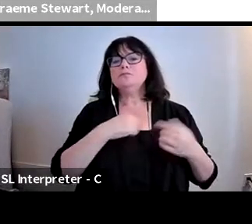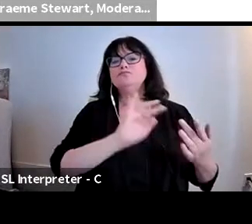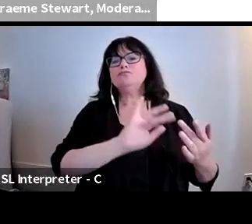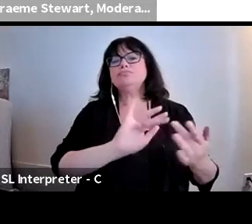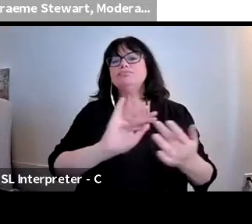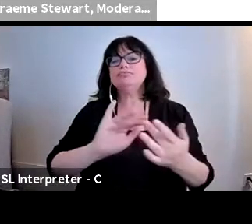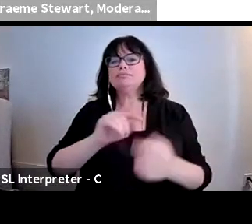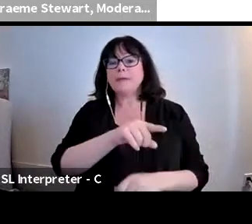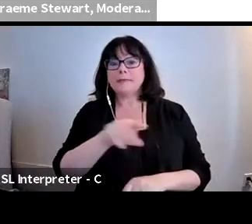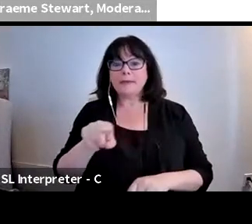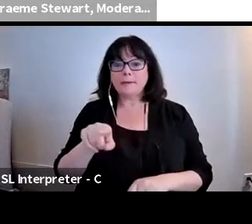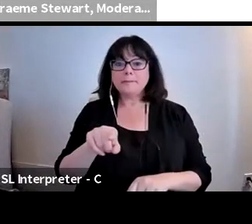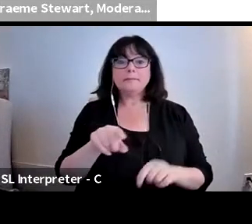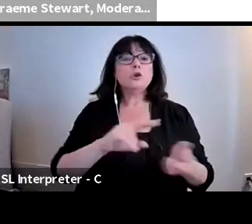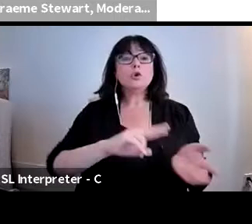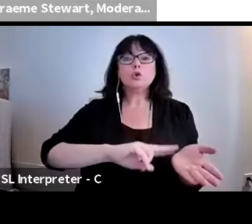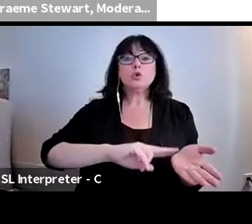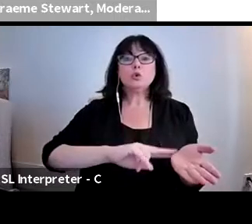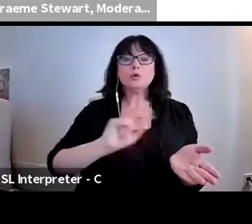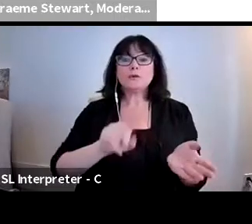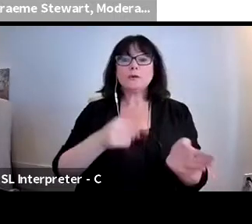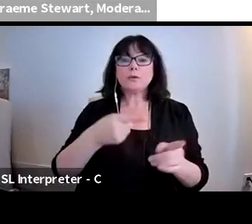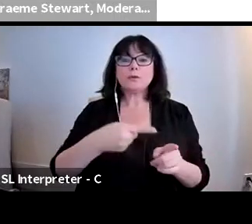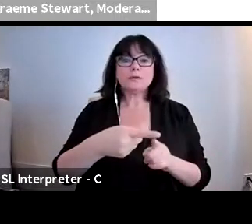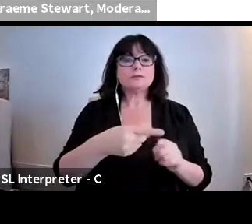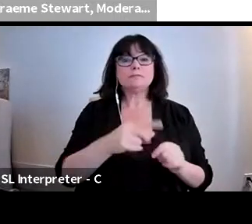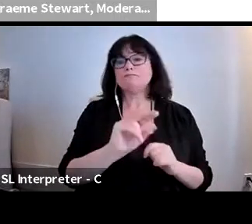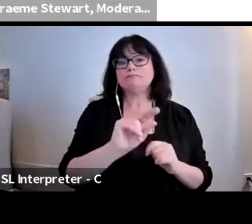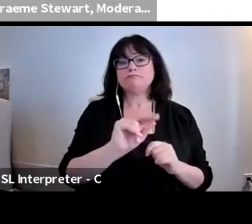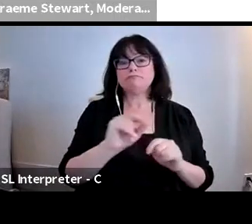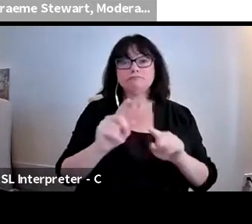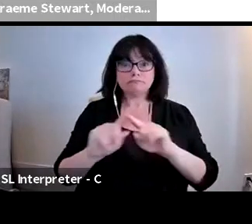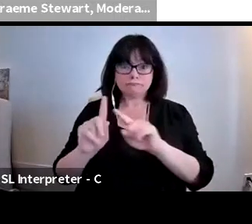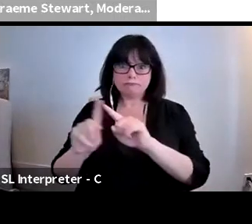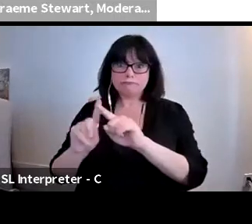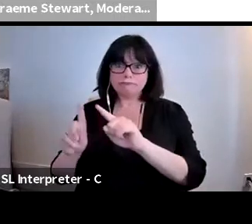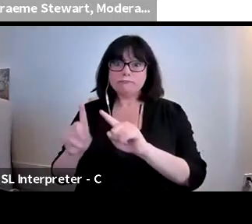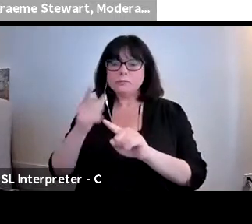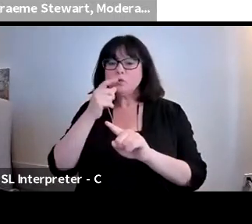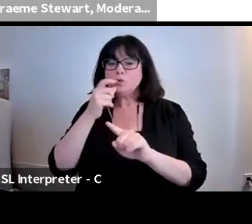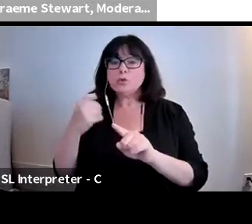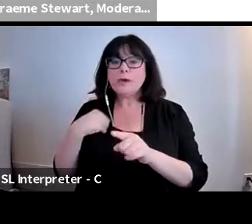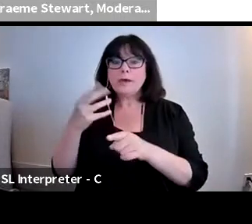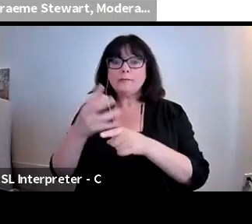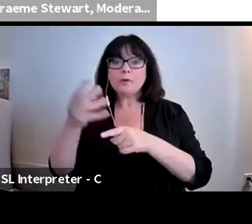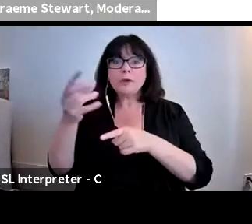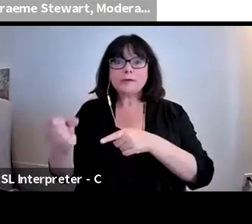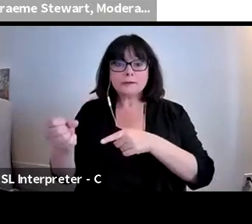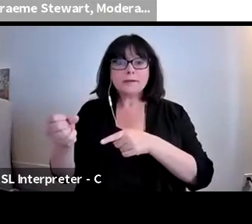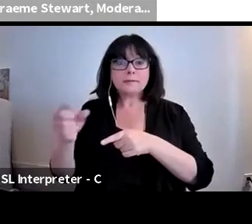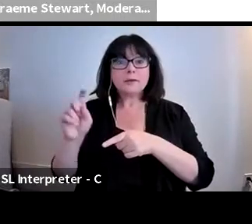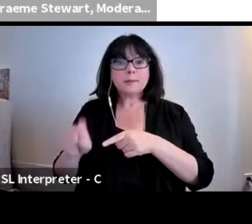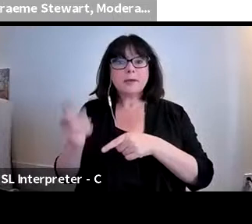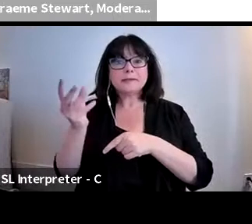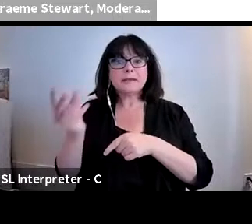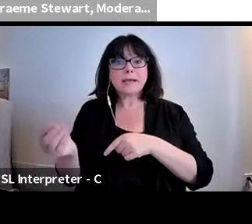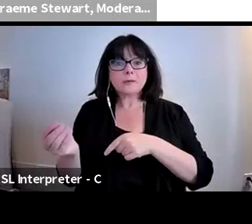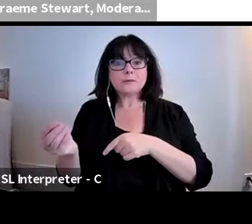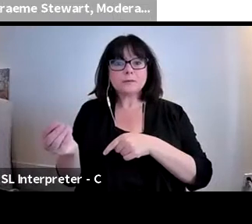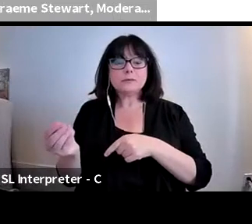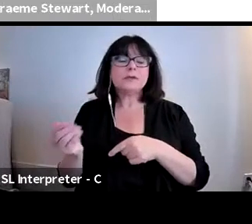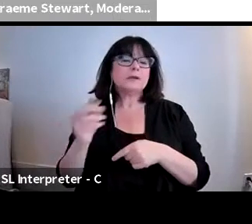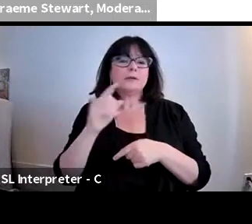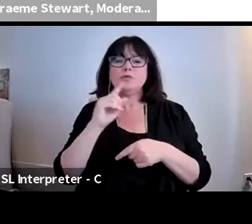all programs that have placements and practica that require going into physical locations off campus. It really is about the